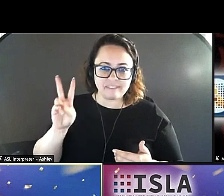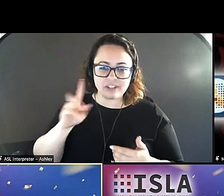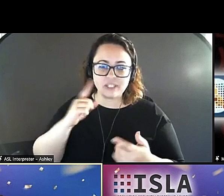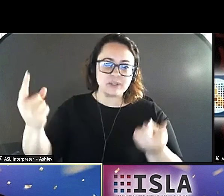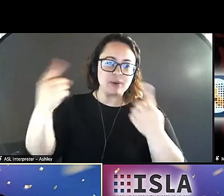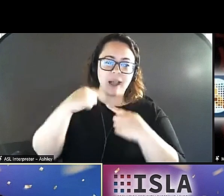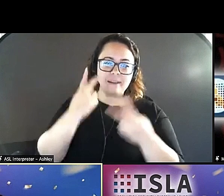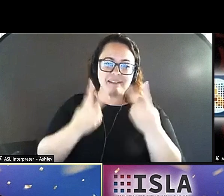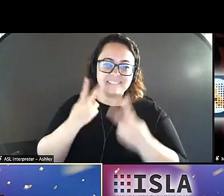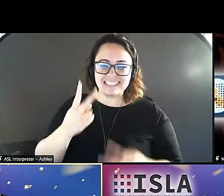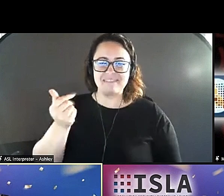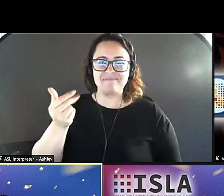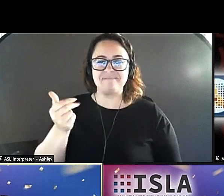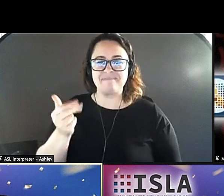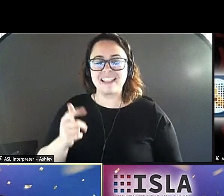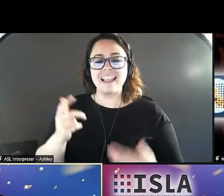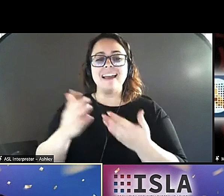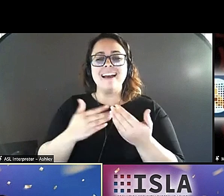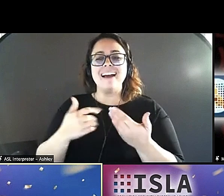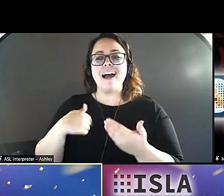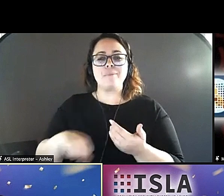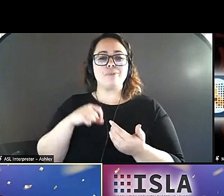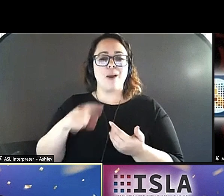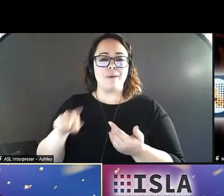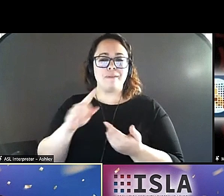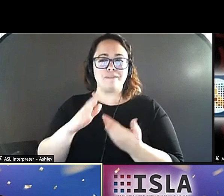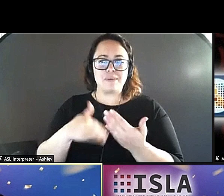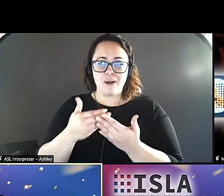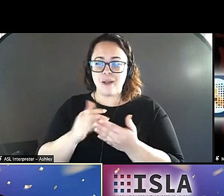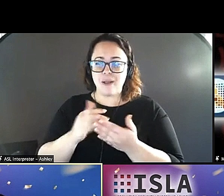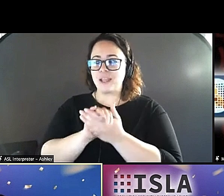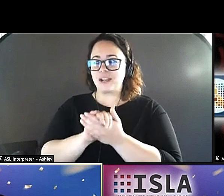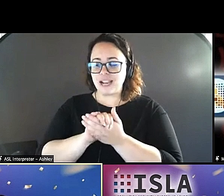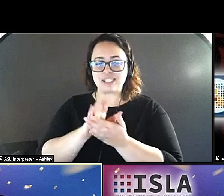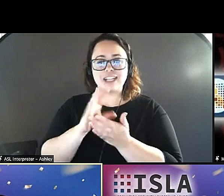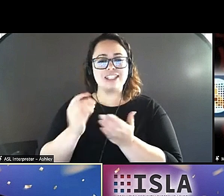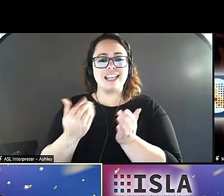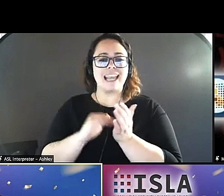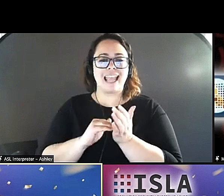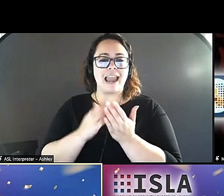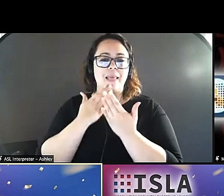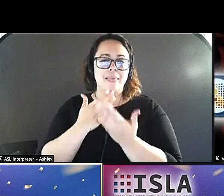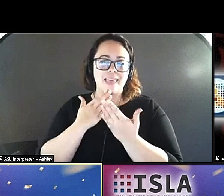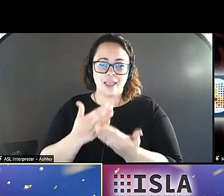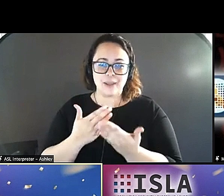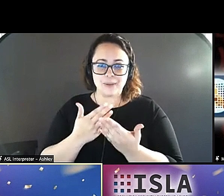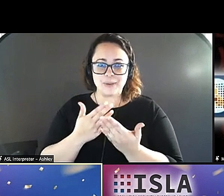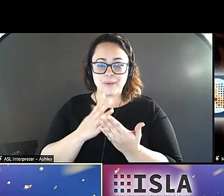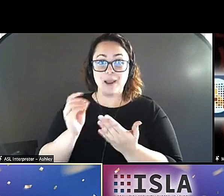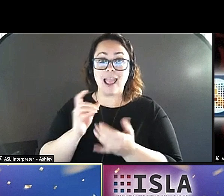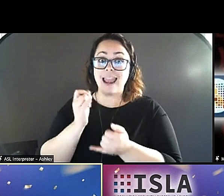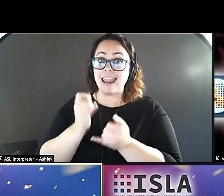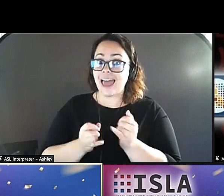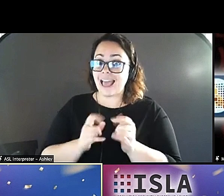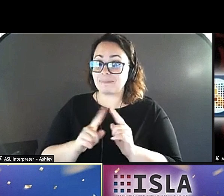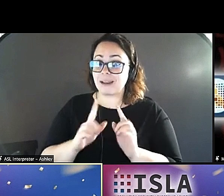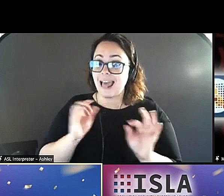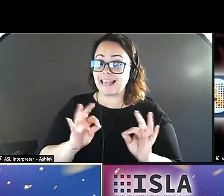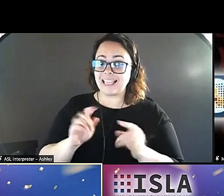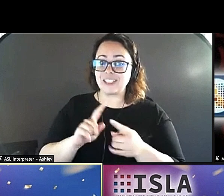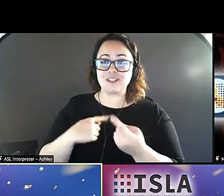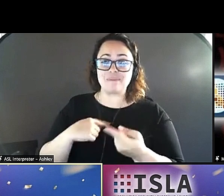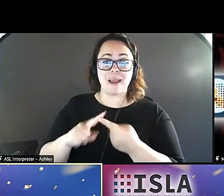visit. I'm proud of you all. Congratulations. And again, thank you. And last but not least, to my buddy,